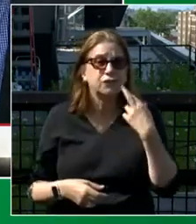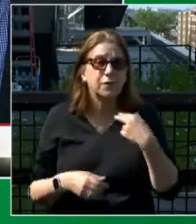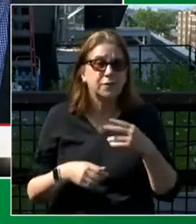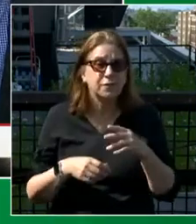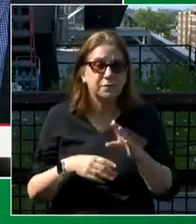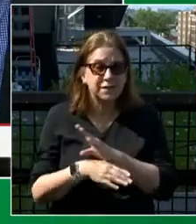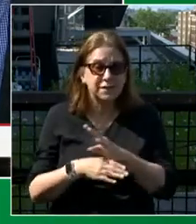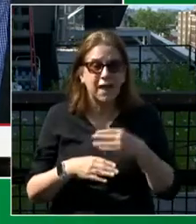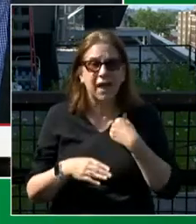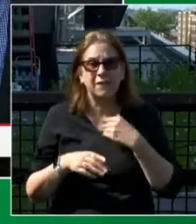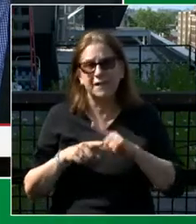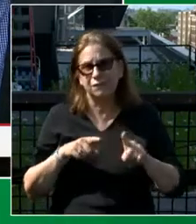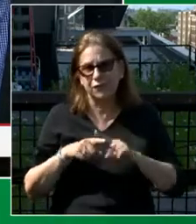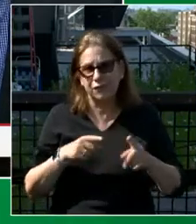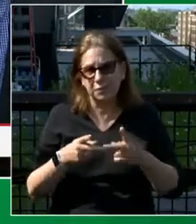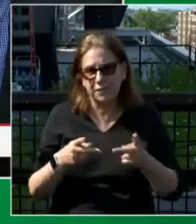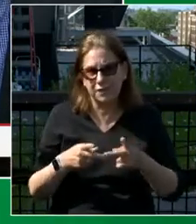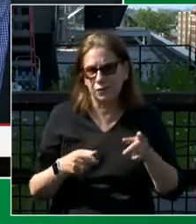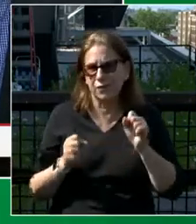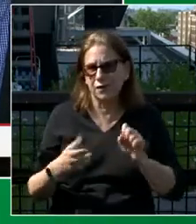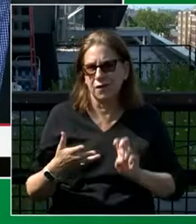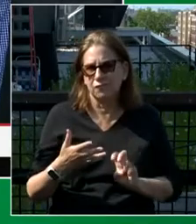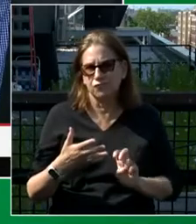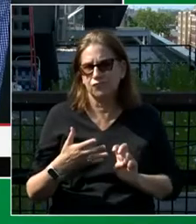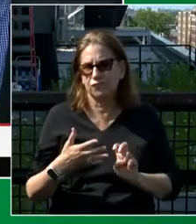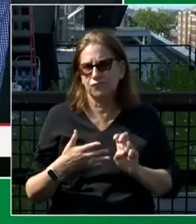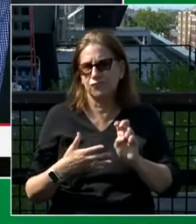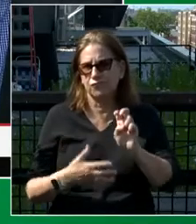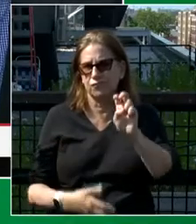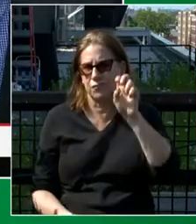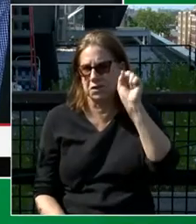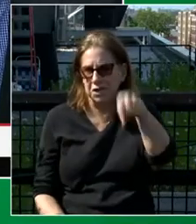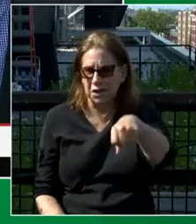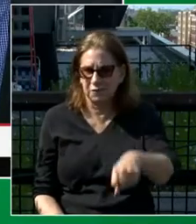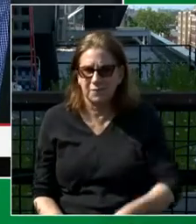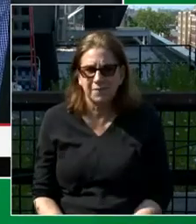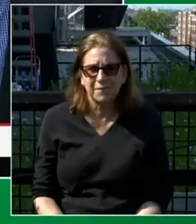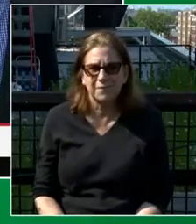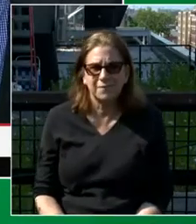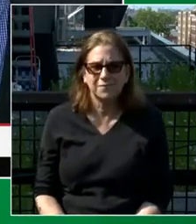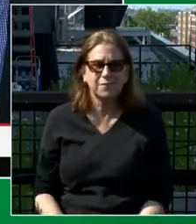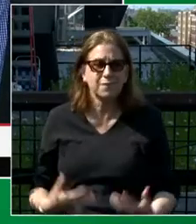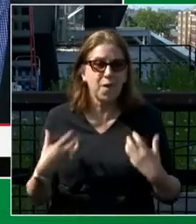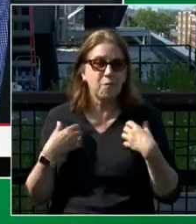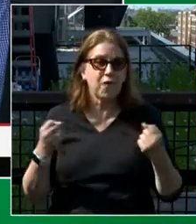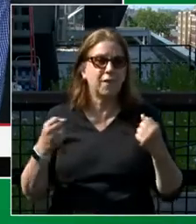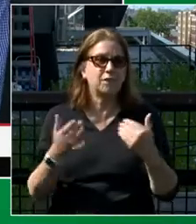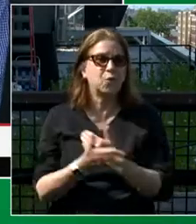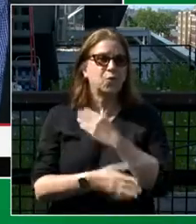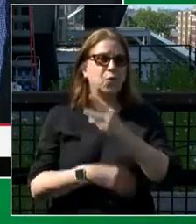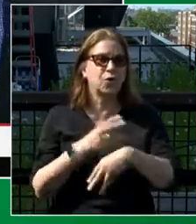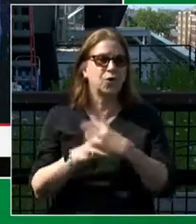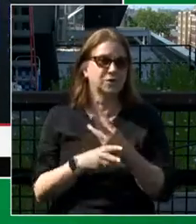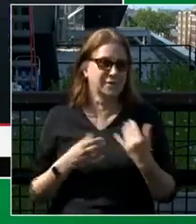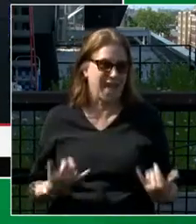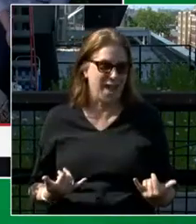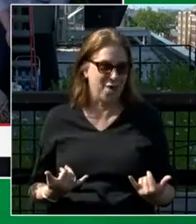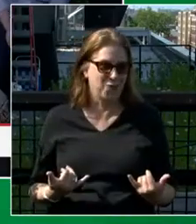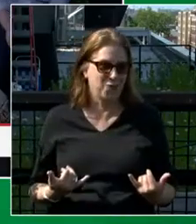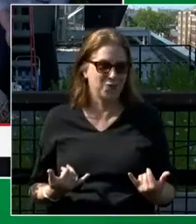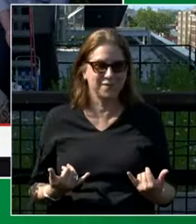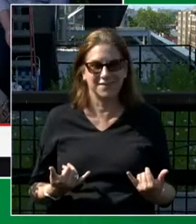stuff. So really don't be afraid. It's it's a brave new world out there, and we're pretty excited to get going again. Absolutely. Well,